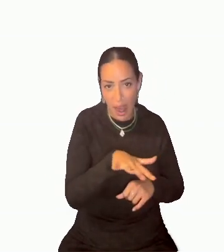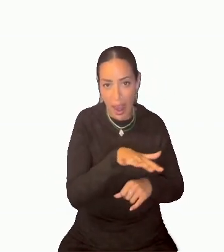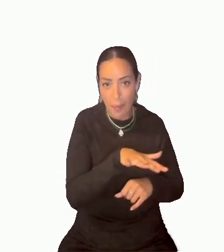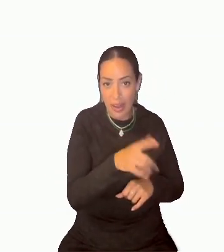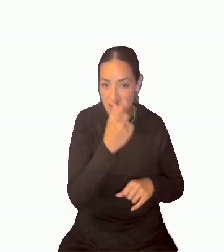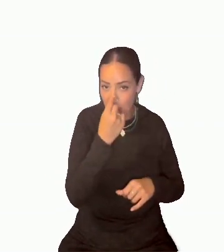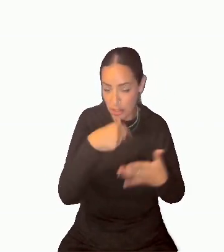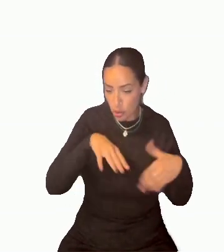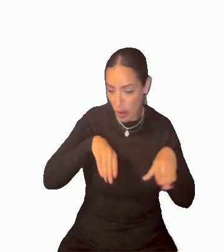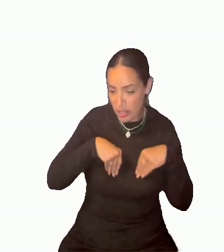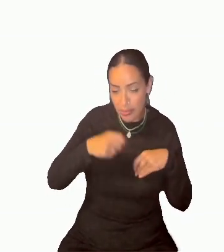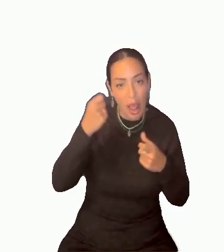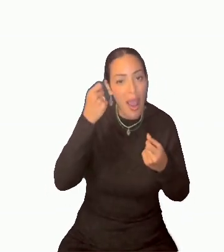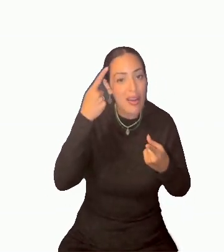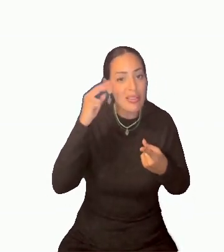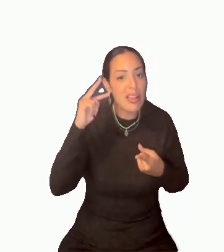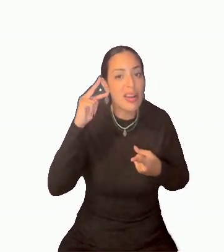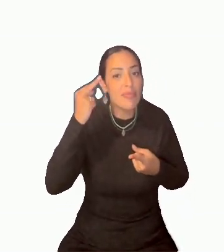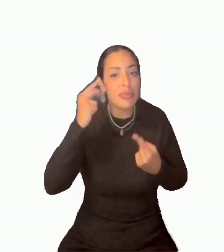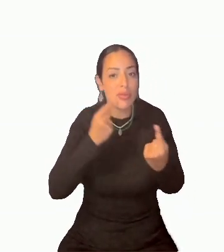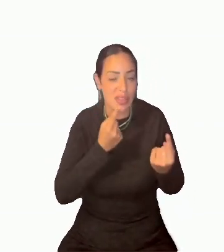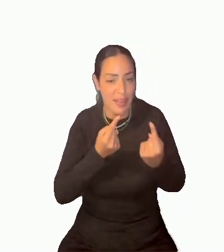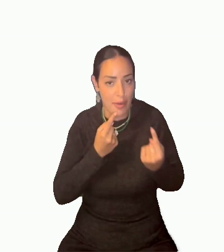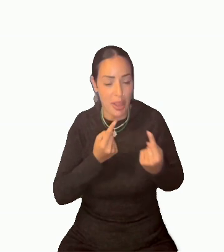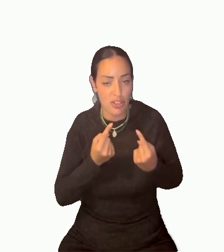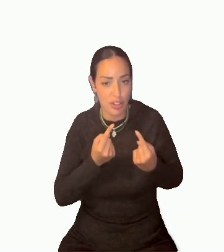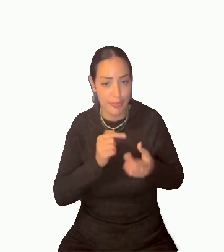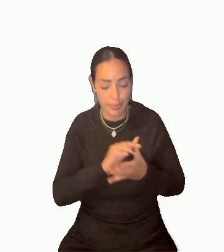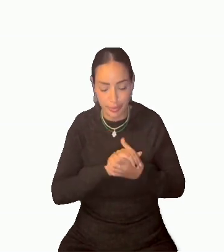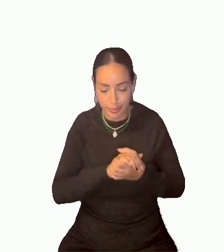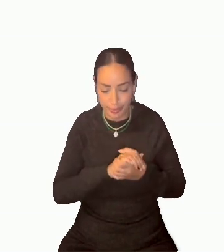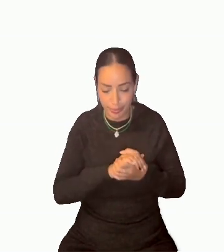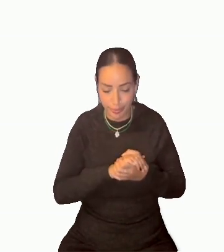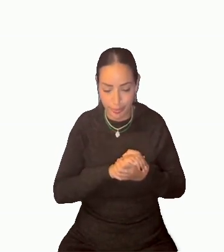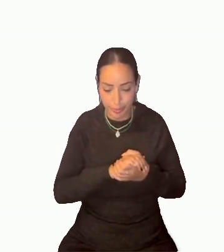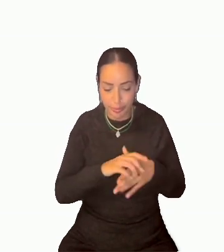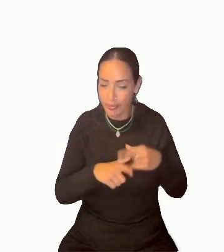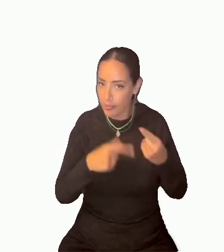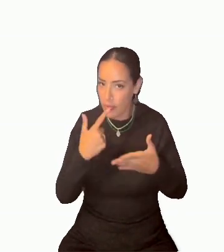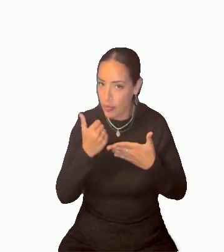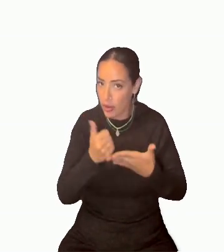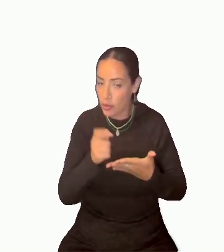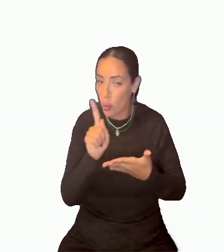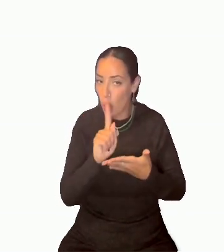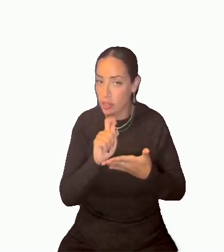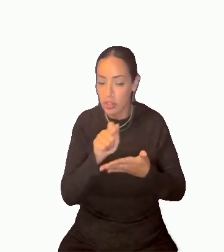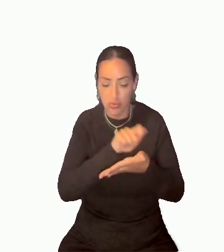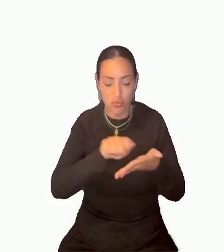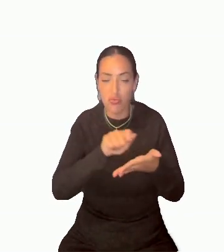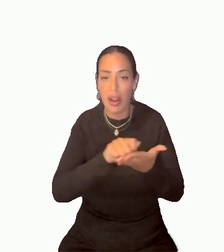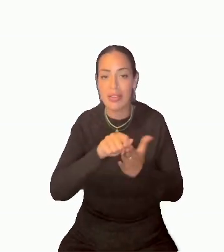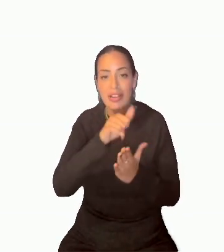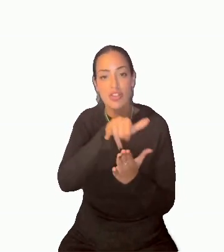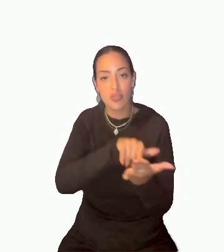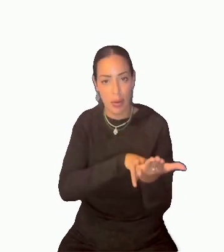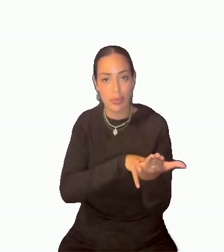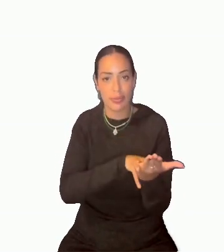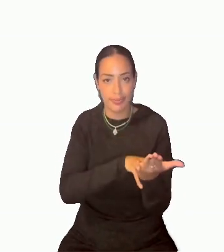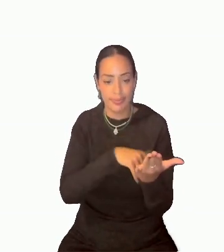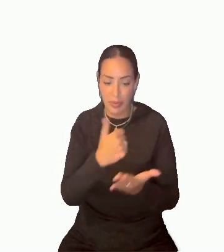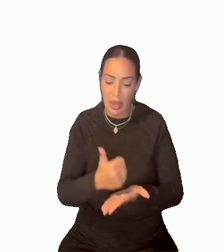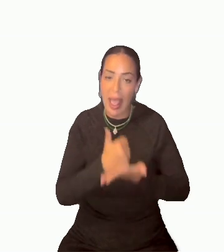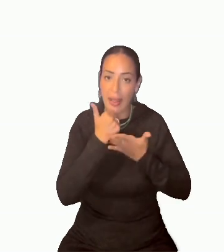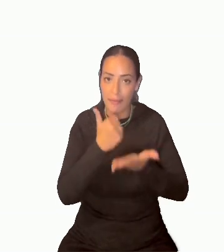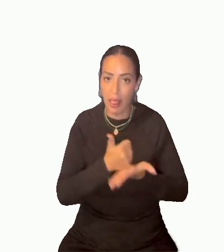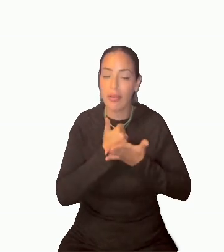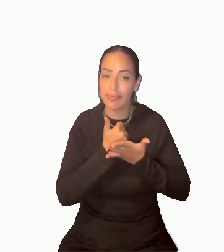accept, understand, and process the information. I always advise writing a notification script so that you have something tangible